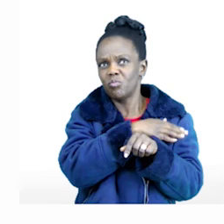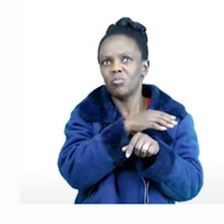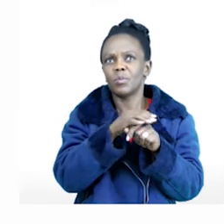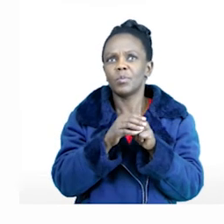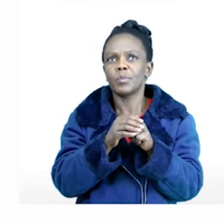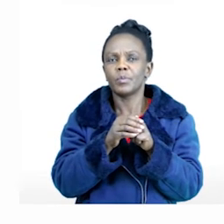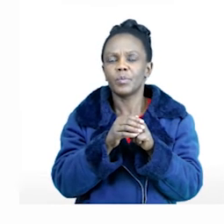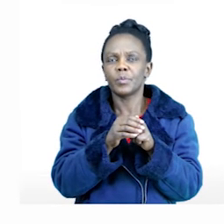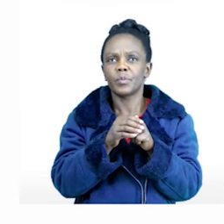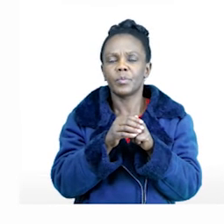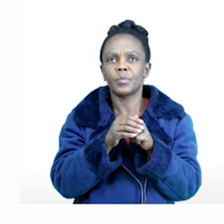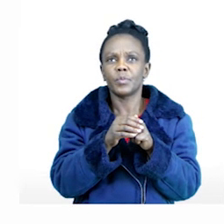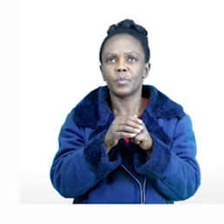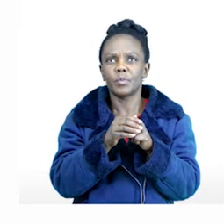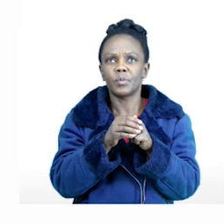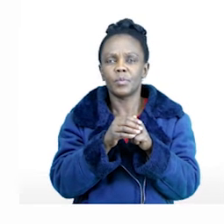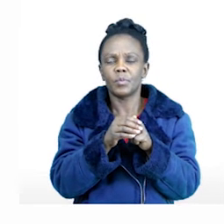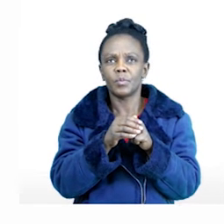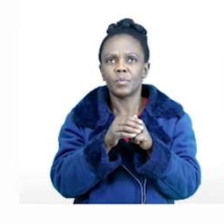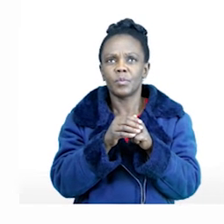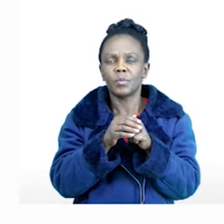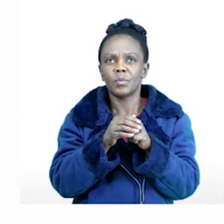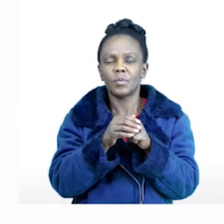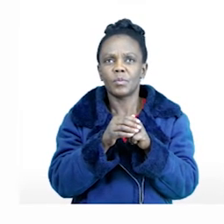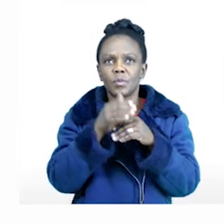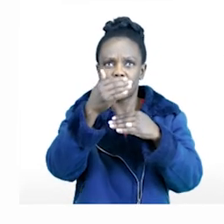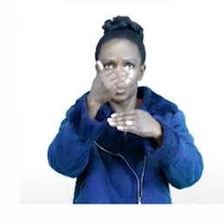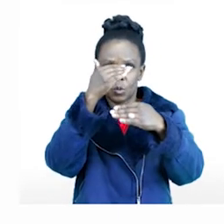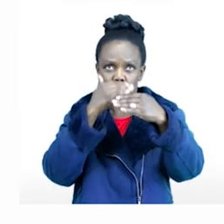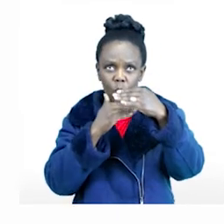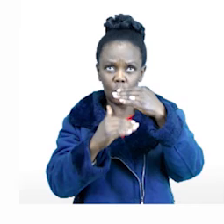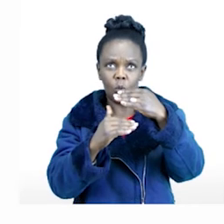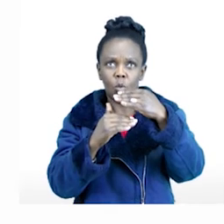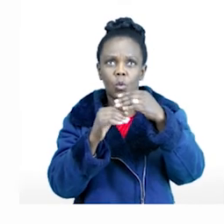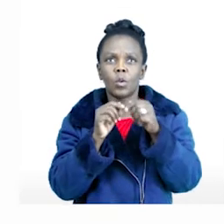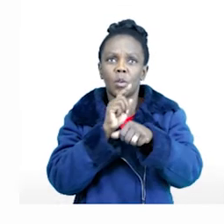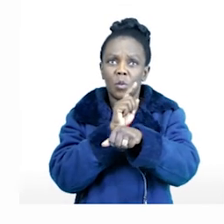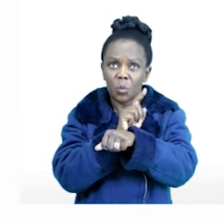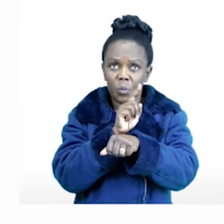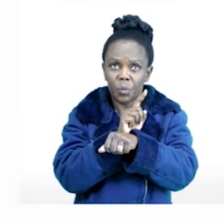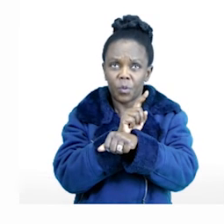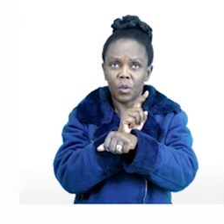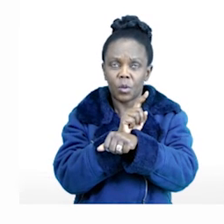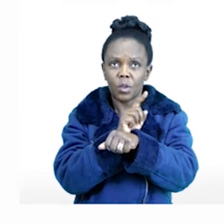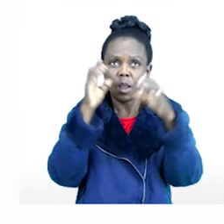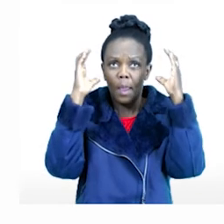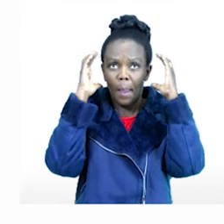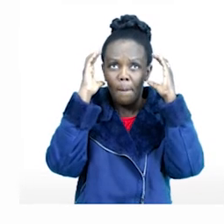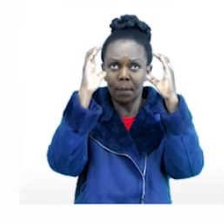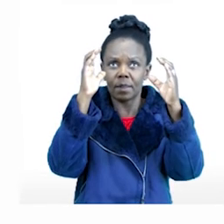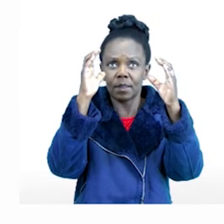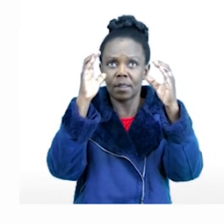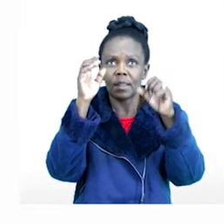No, my dears, we do not color anything there. Let's move to the next one. We can see a bus,